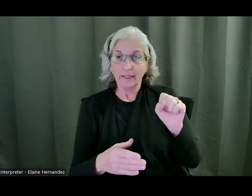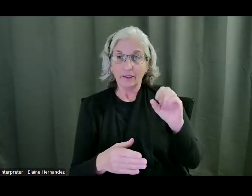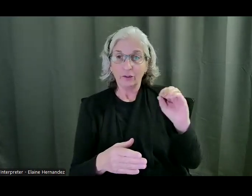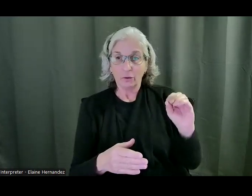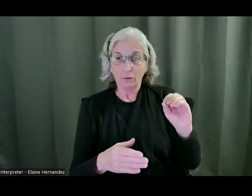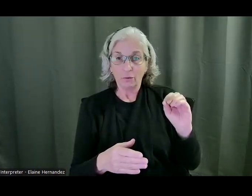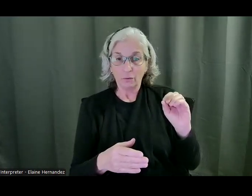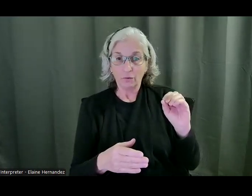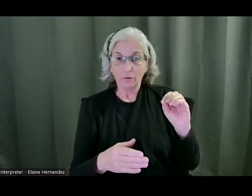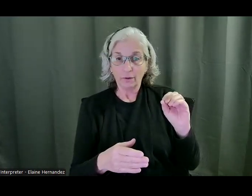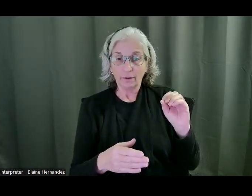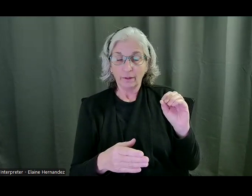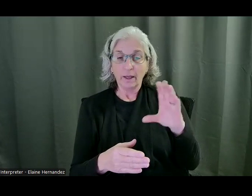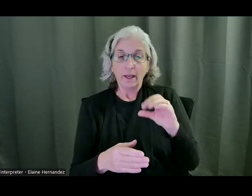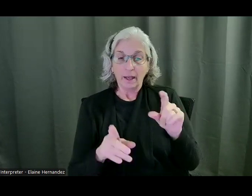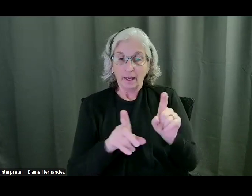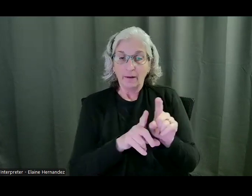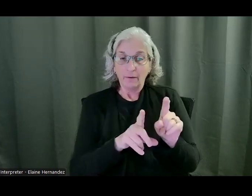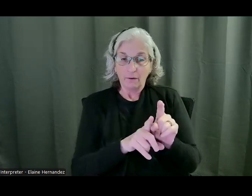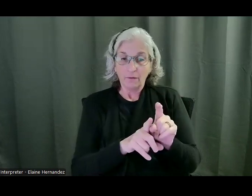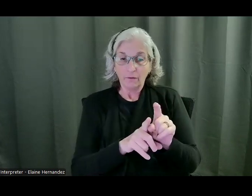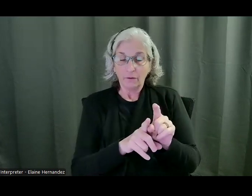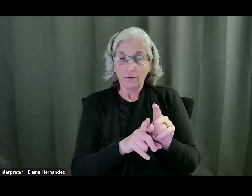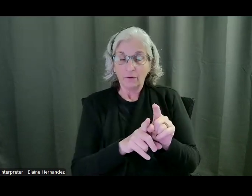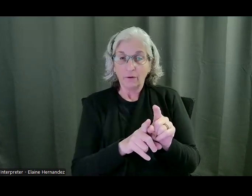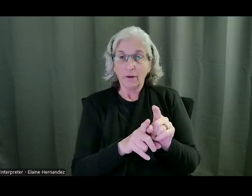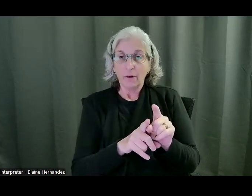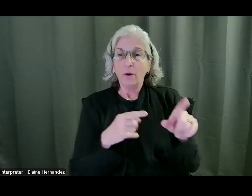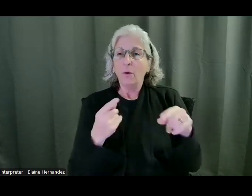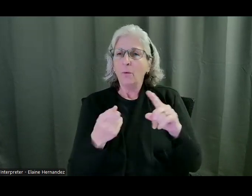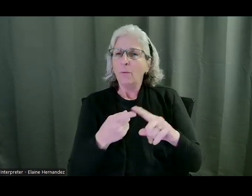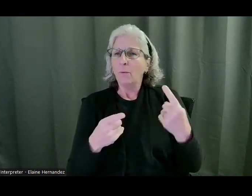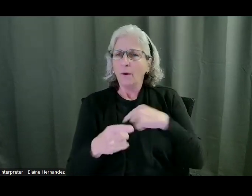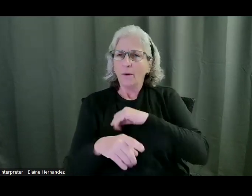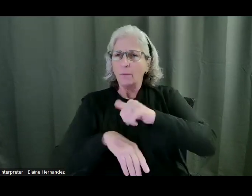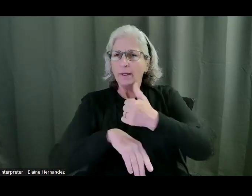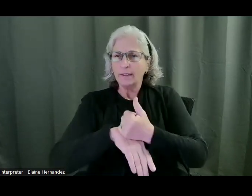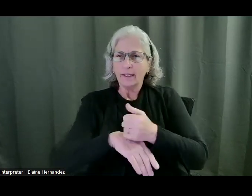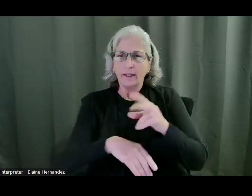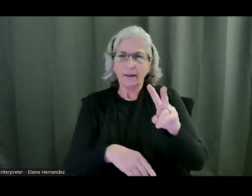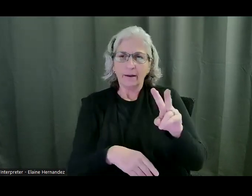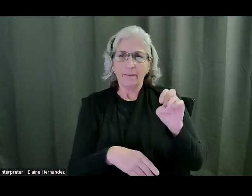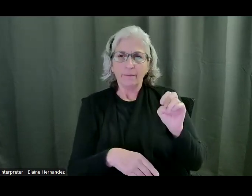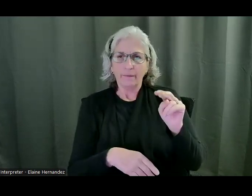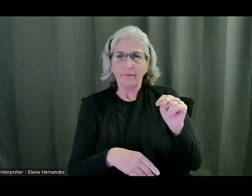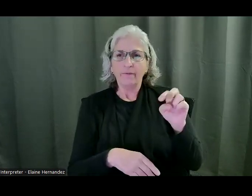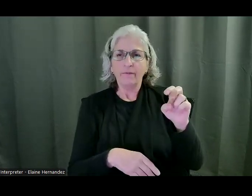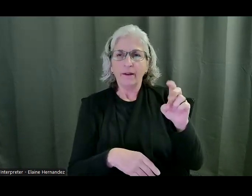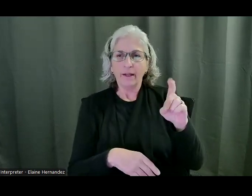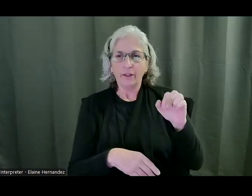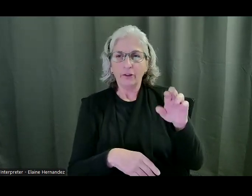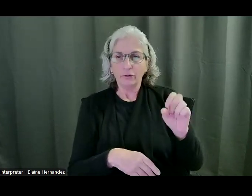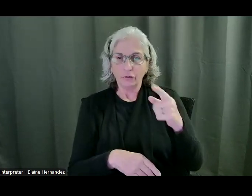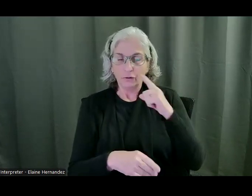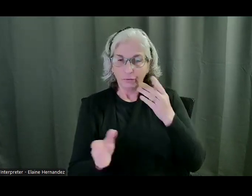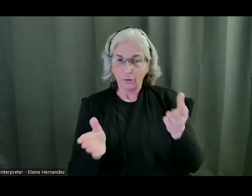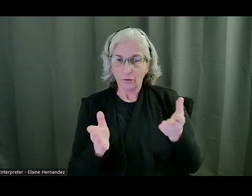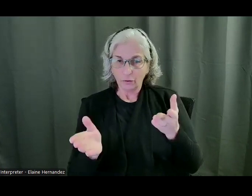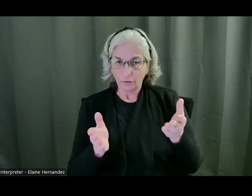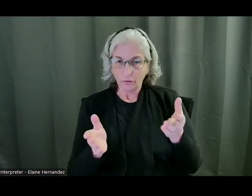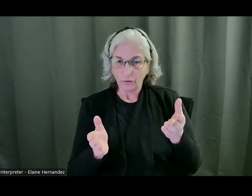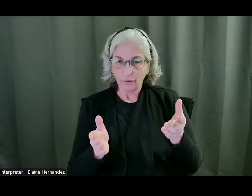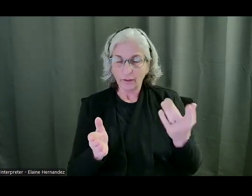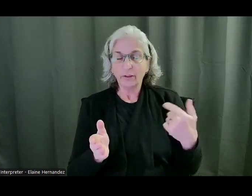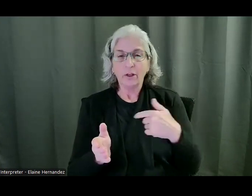then also ensuring that as we set up vendors for the service, that we're really kind